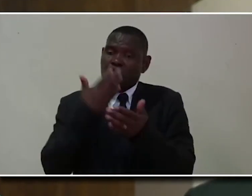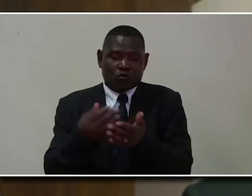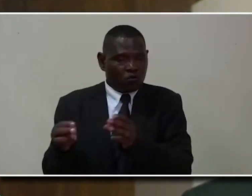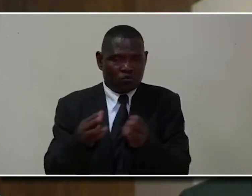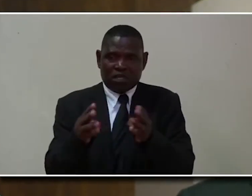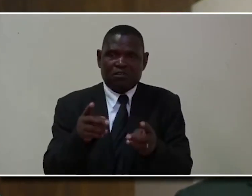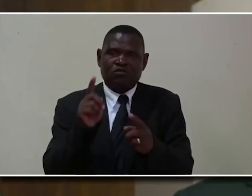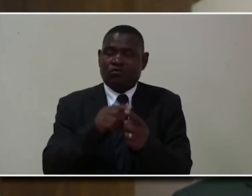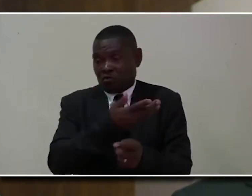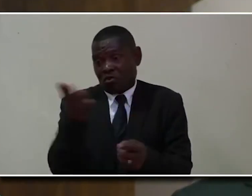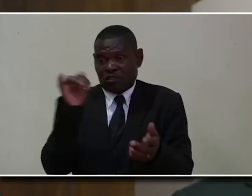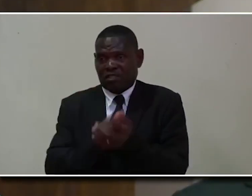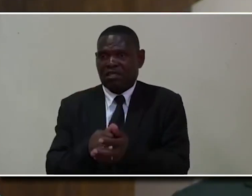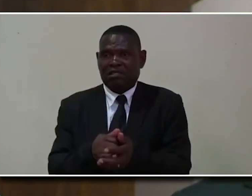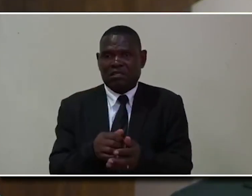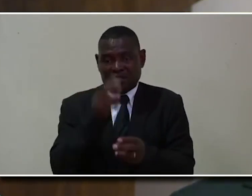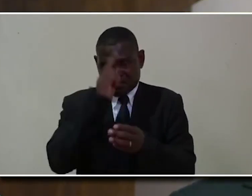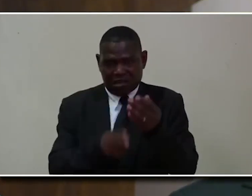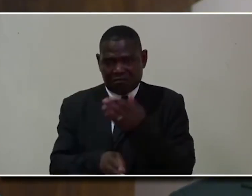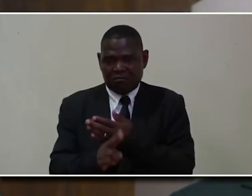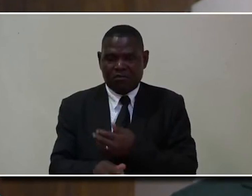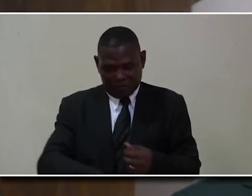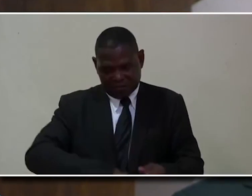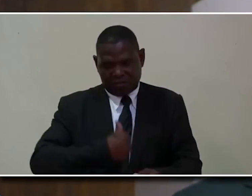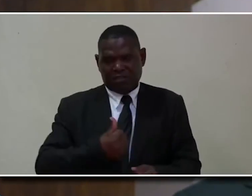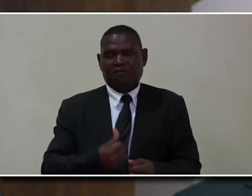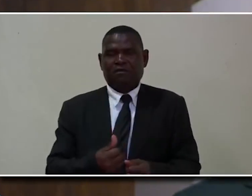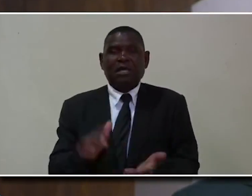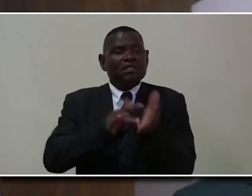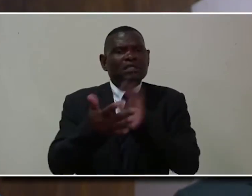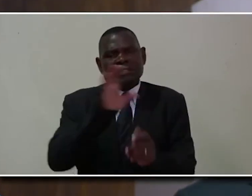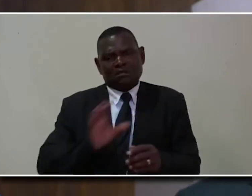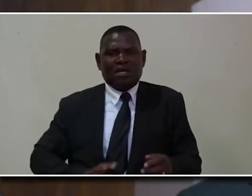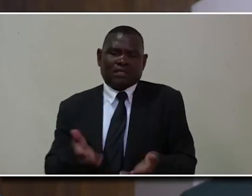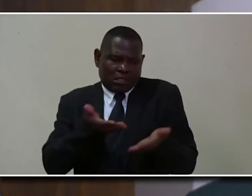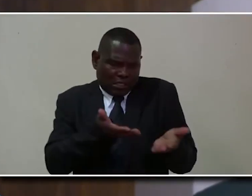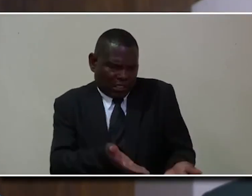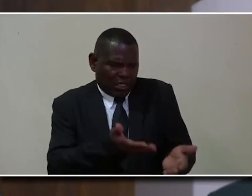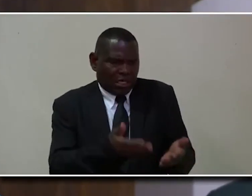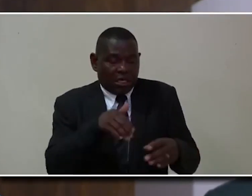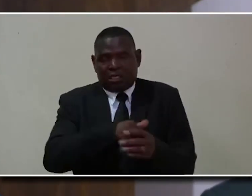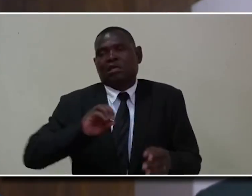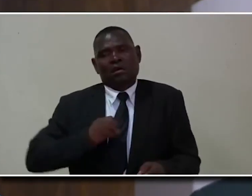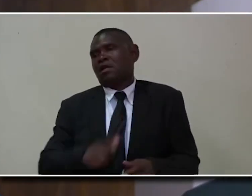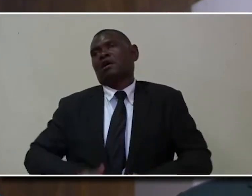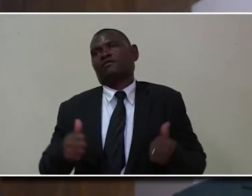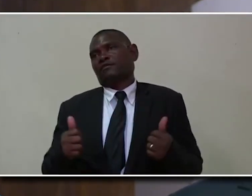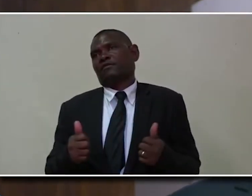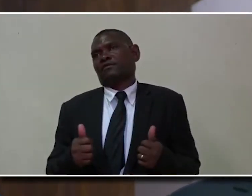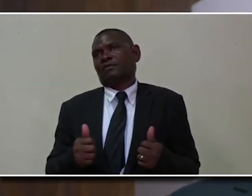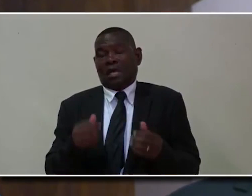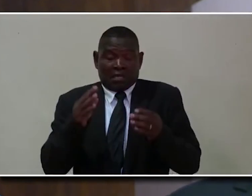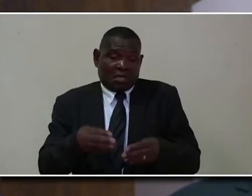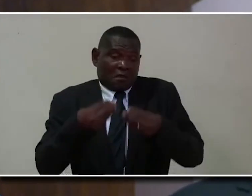iwo zichepetsa. Jesus Christ is present in our lives. Ambuye Yesu ali mu moyo wathu. He